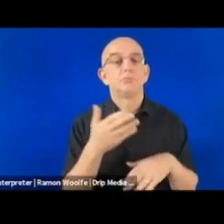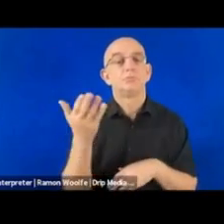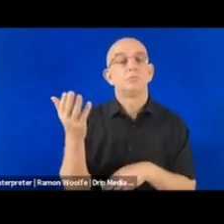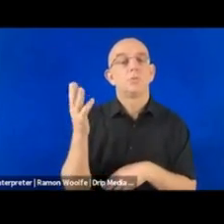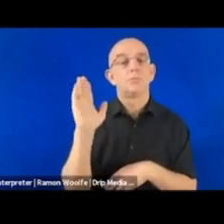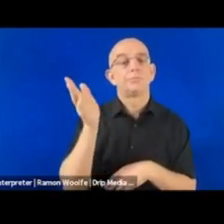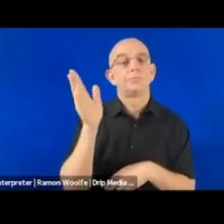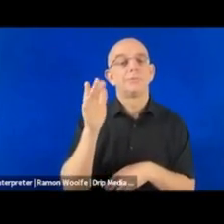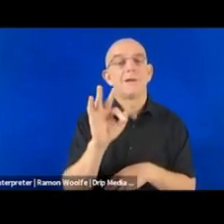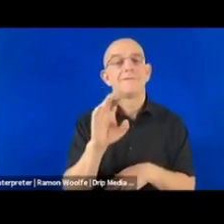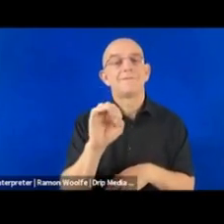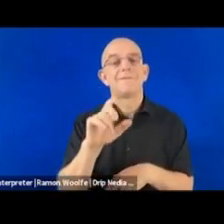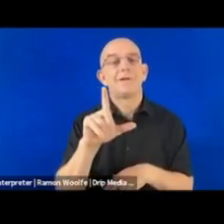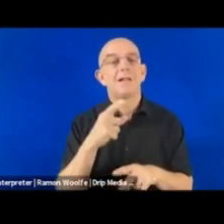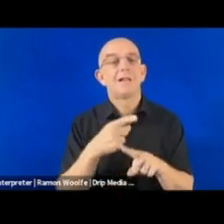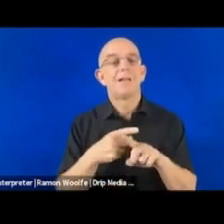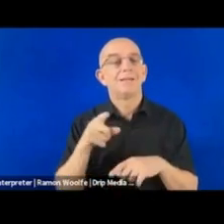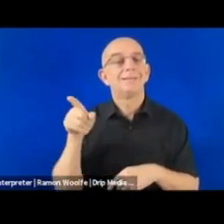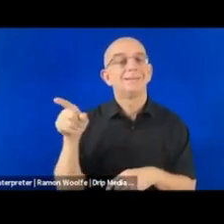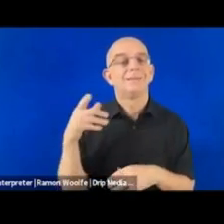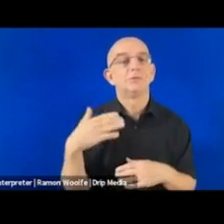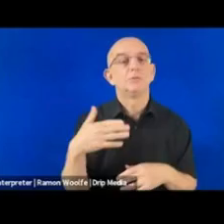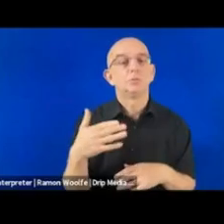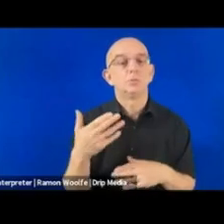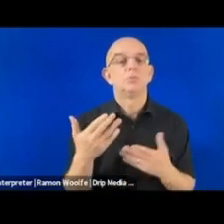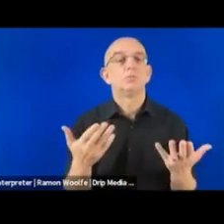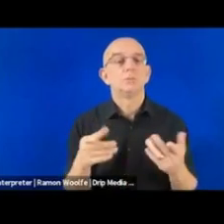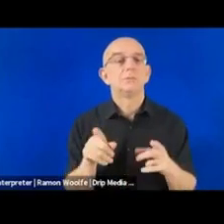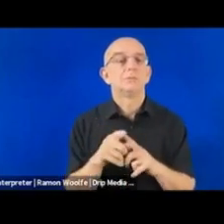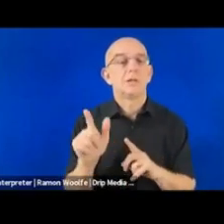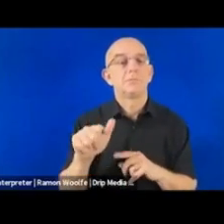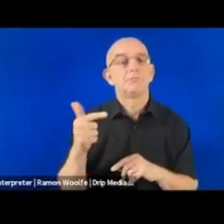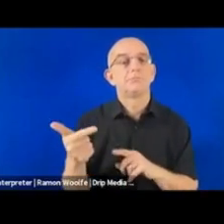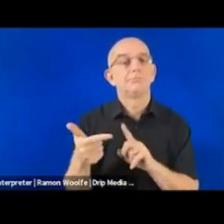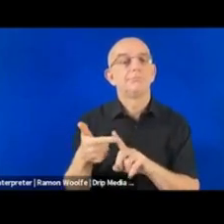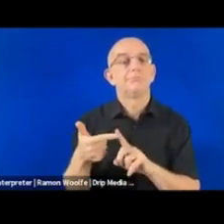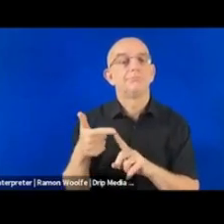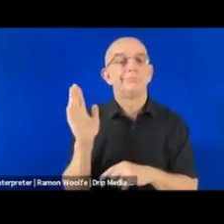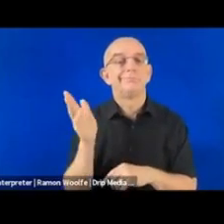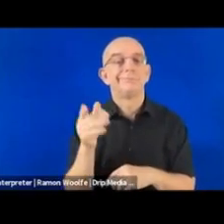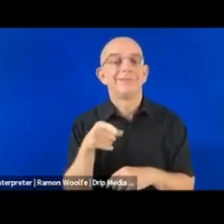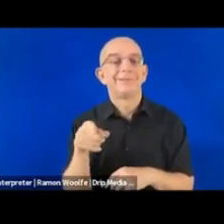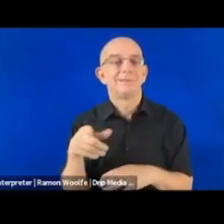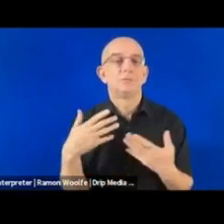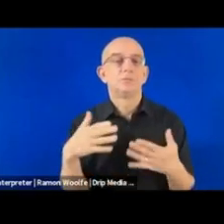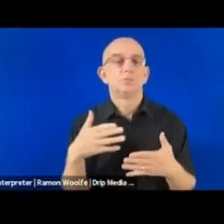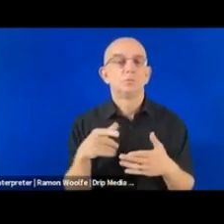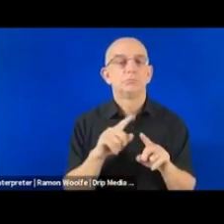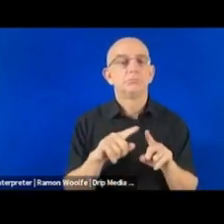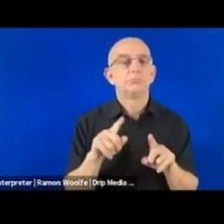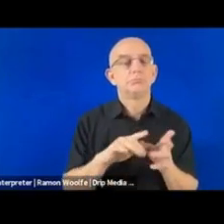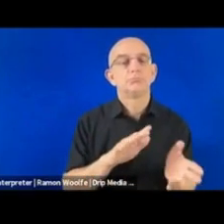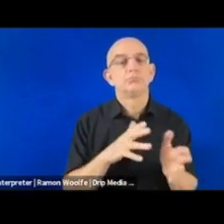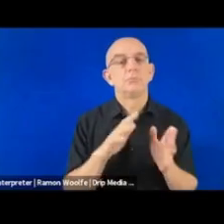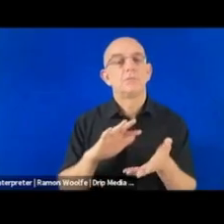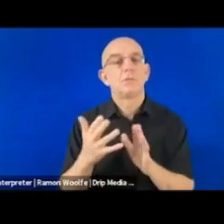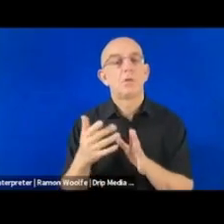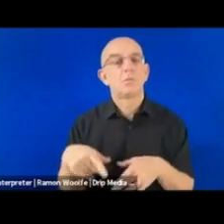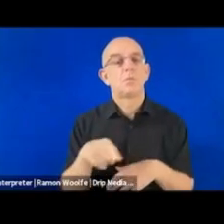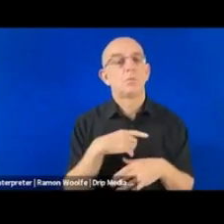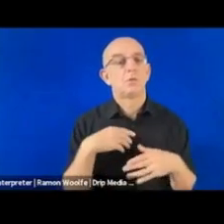their duties in the various roles that they are basically